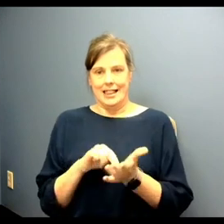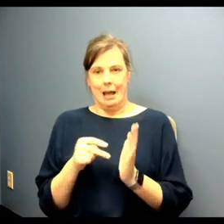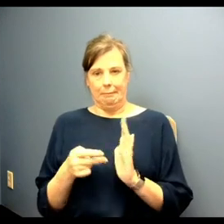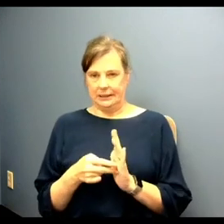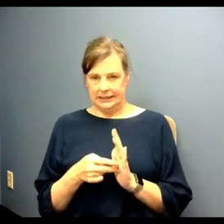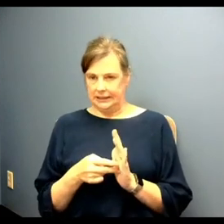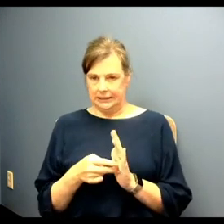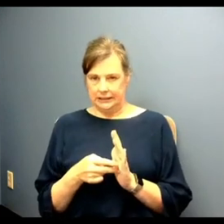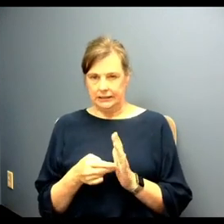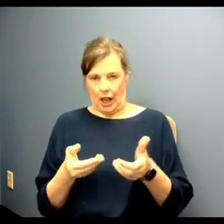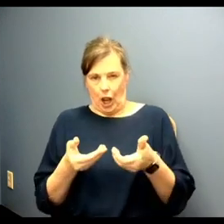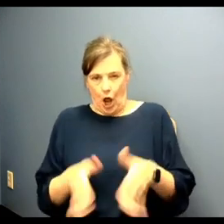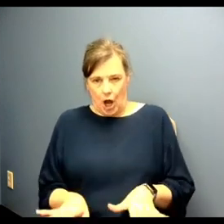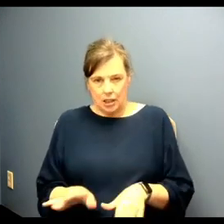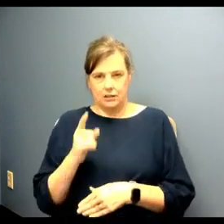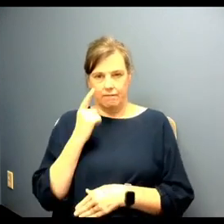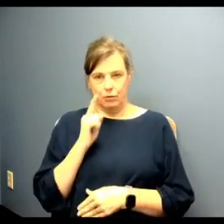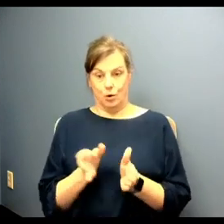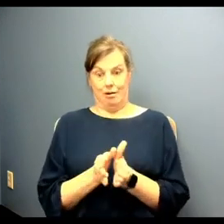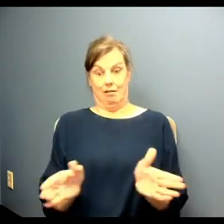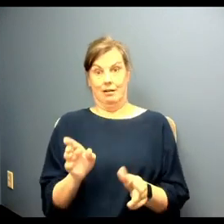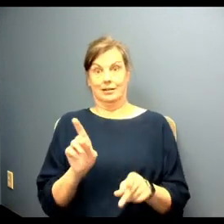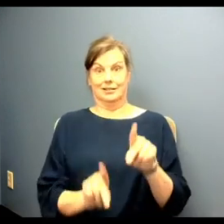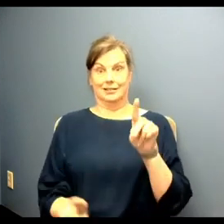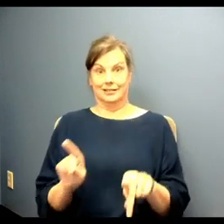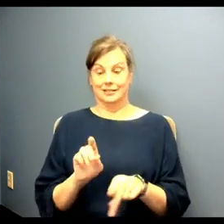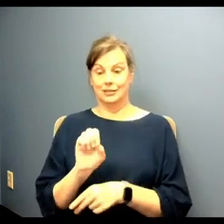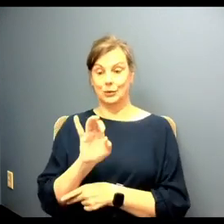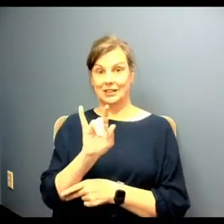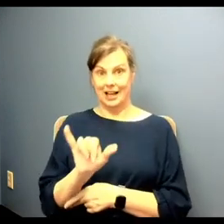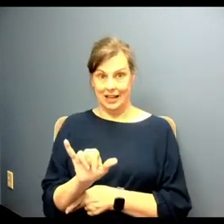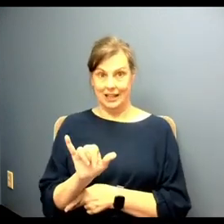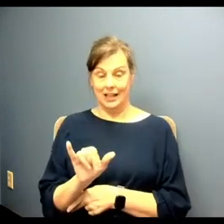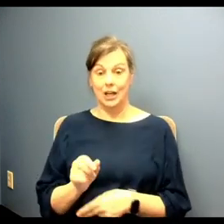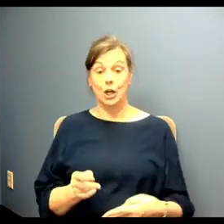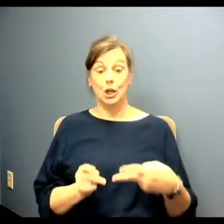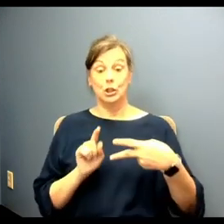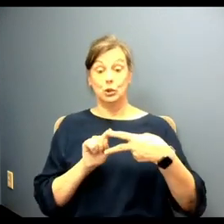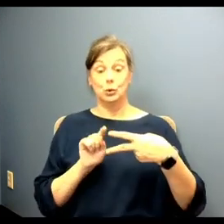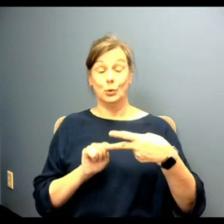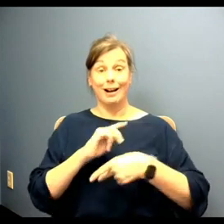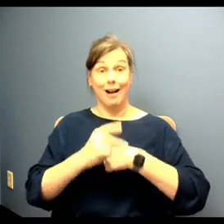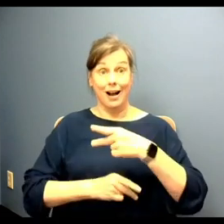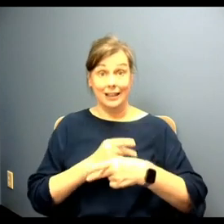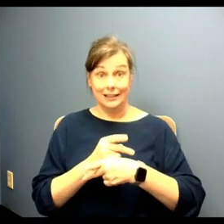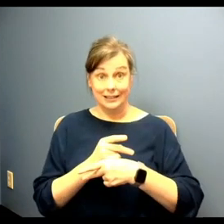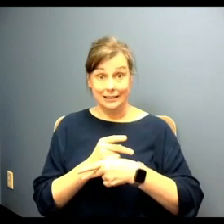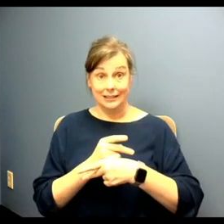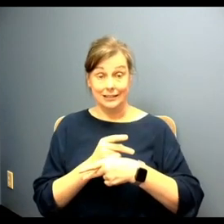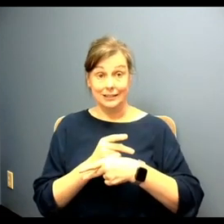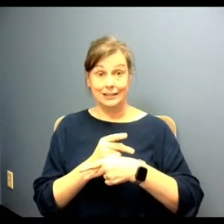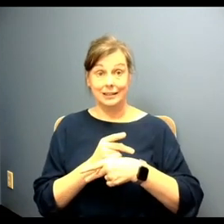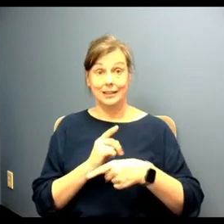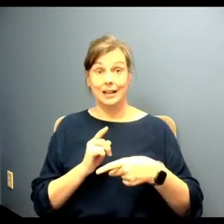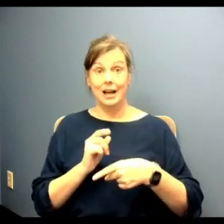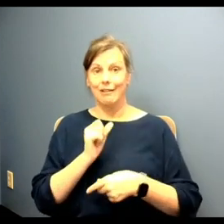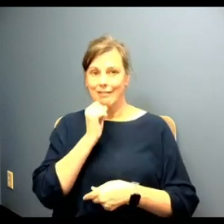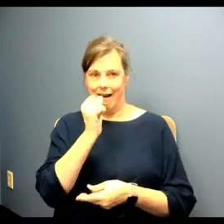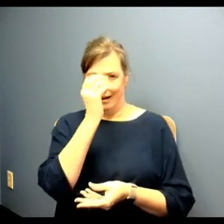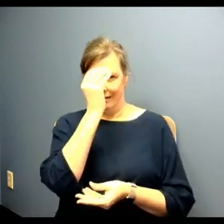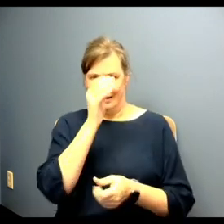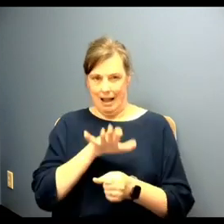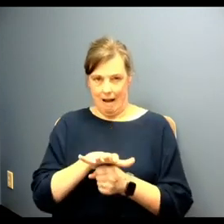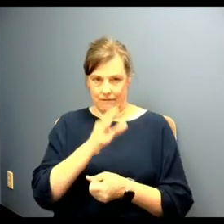good. Two types of asymmetric information that we can discuss are adverse selection and